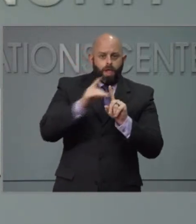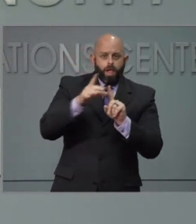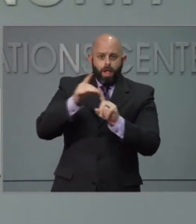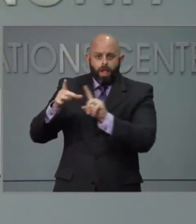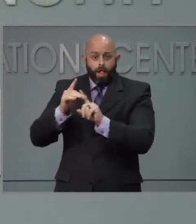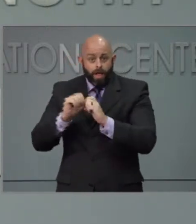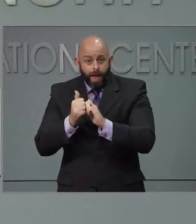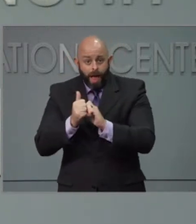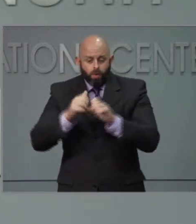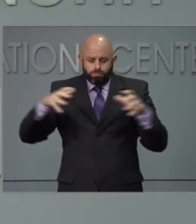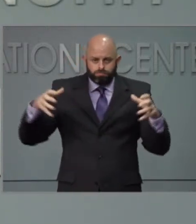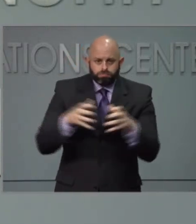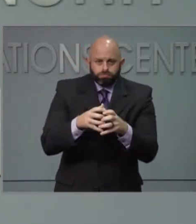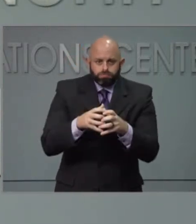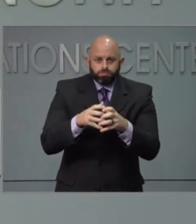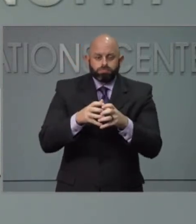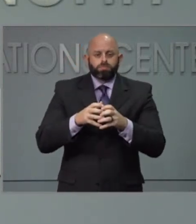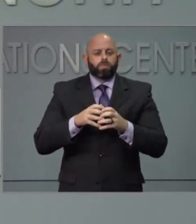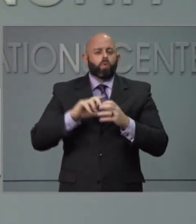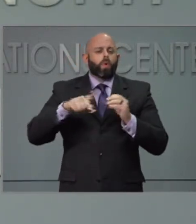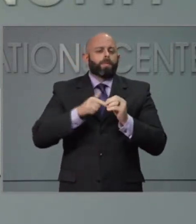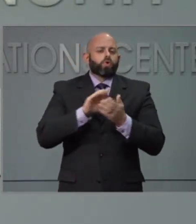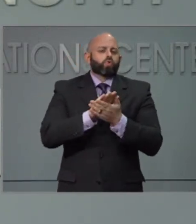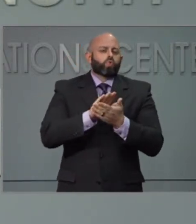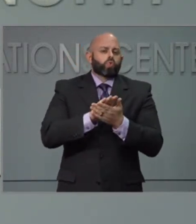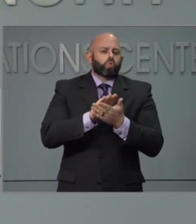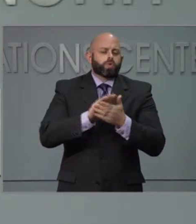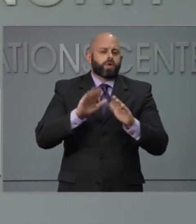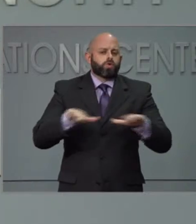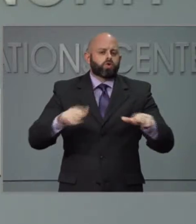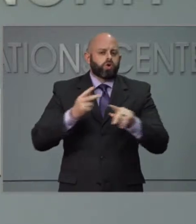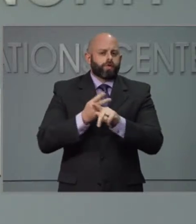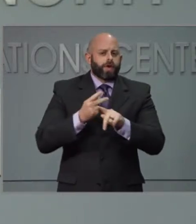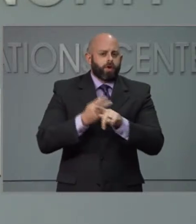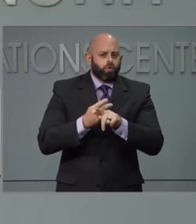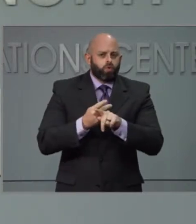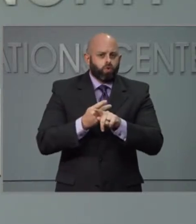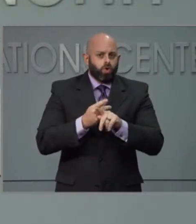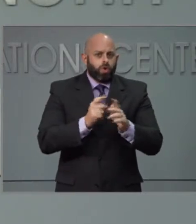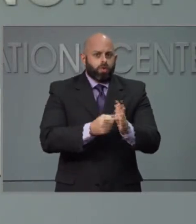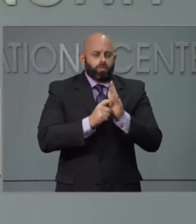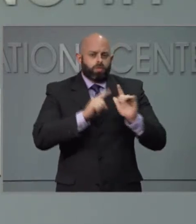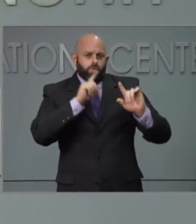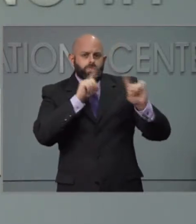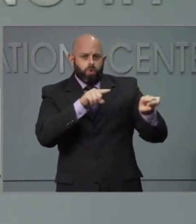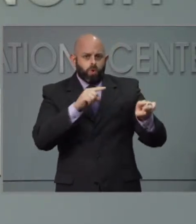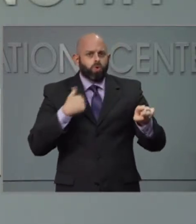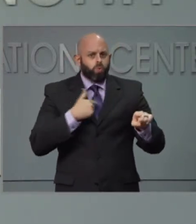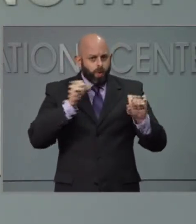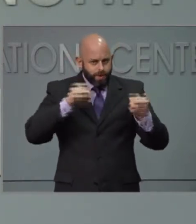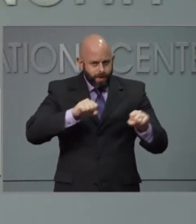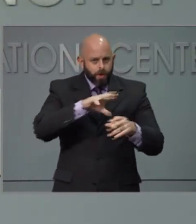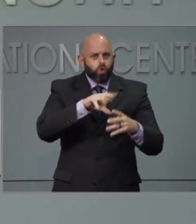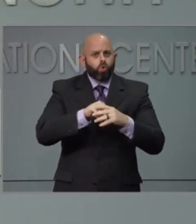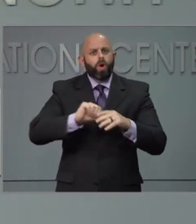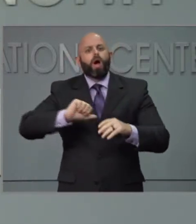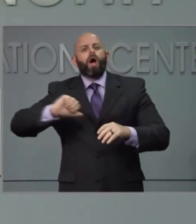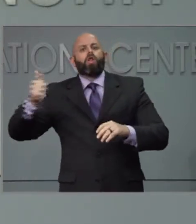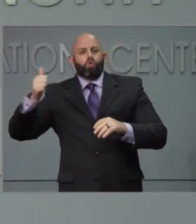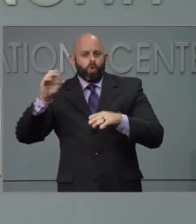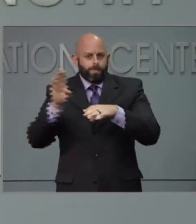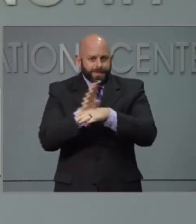only child care, schools, and congregate care that are mandated to report? Why not expand that to other